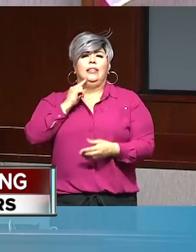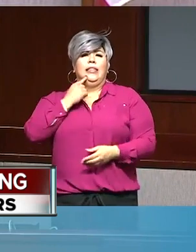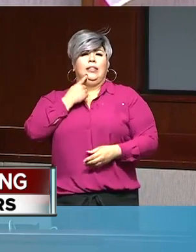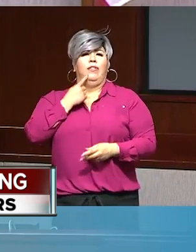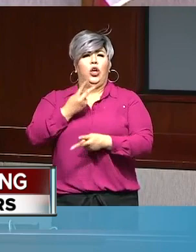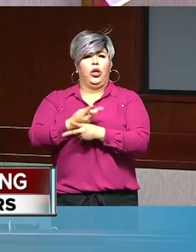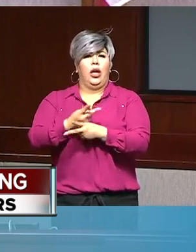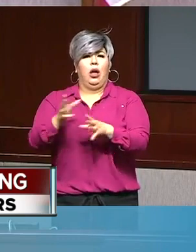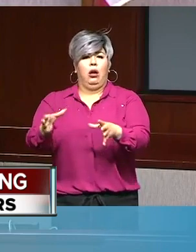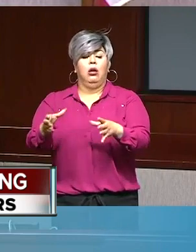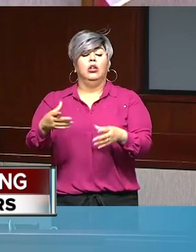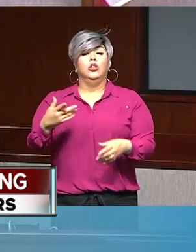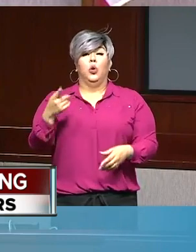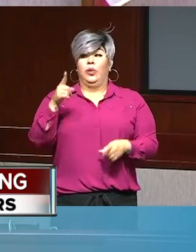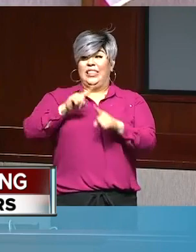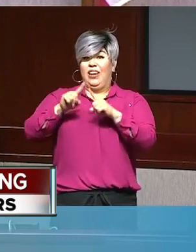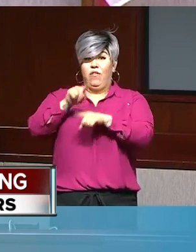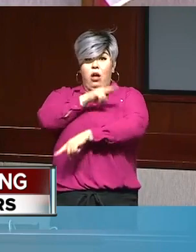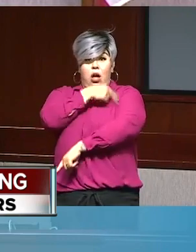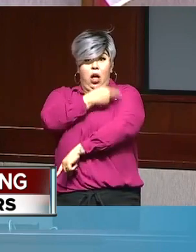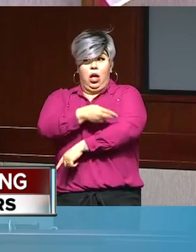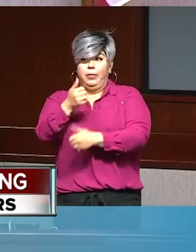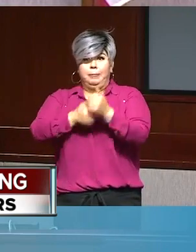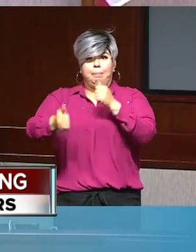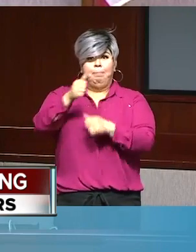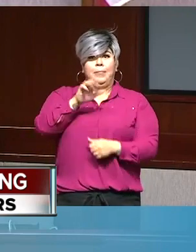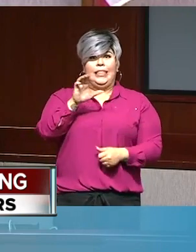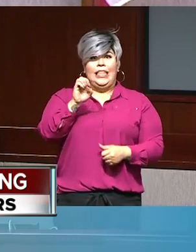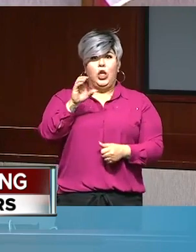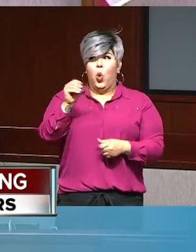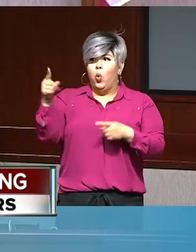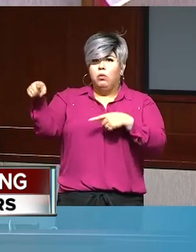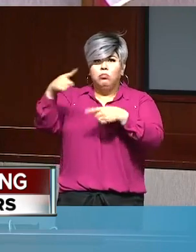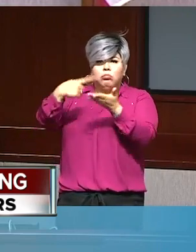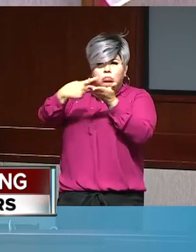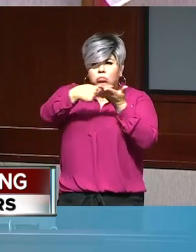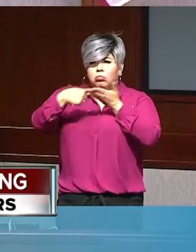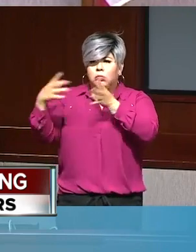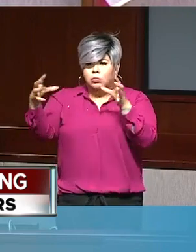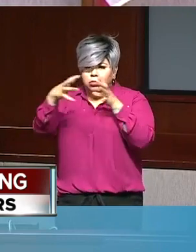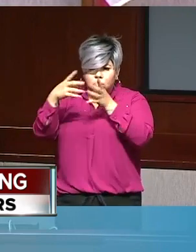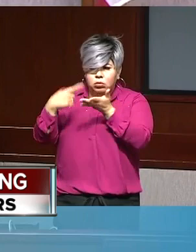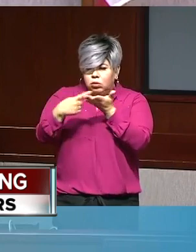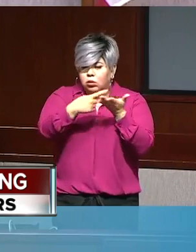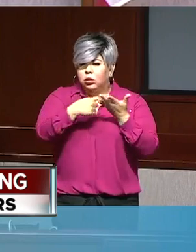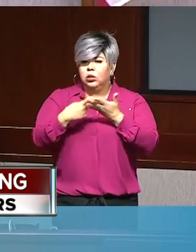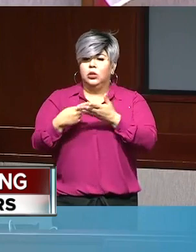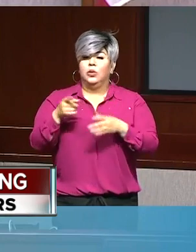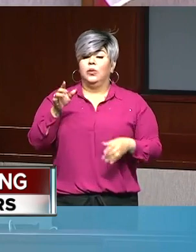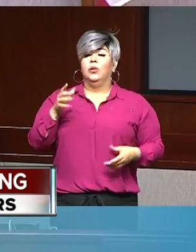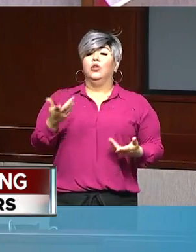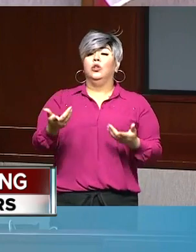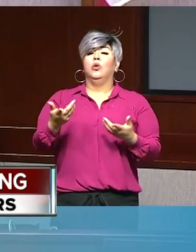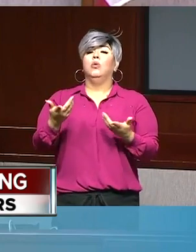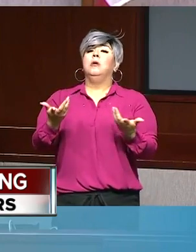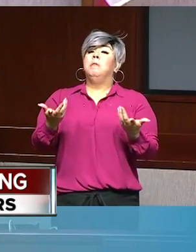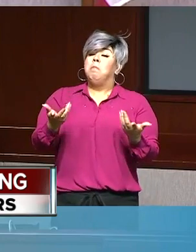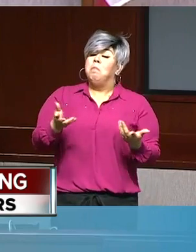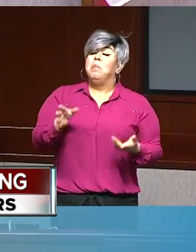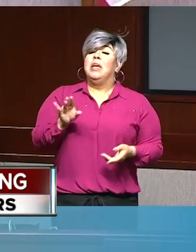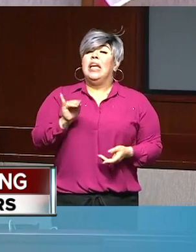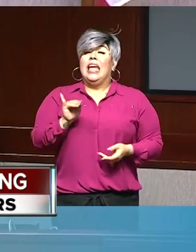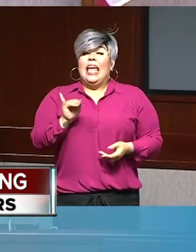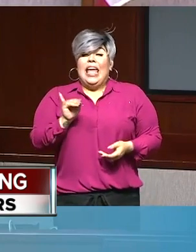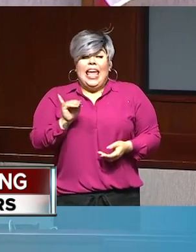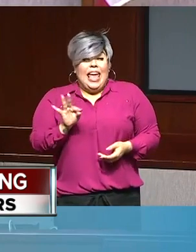hospital CEOs about what we need to do to flatten that curve and to prepare, we've thrown the ACS in the mix. If there's a way we